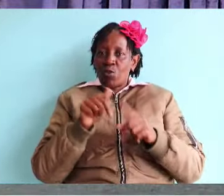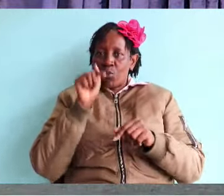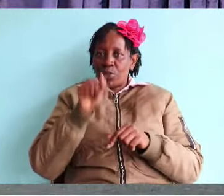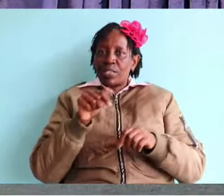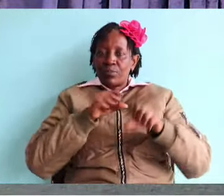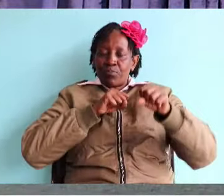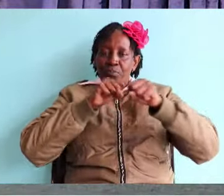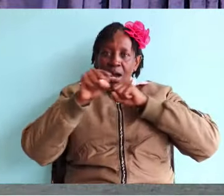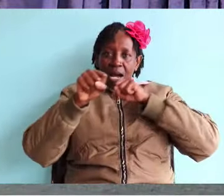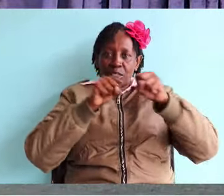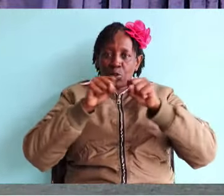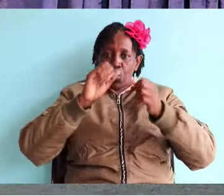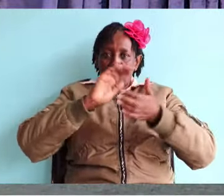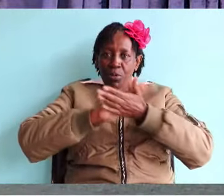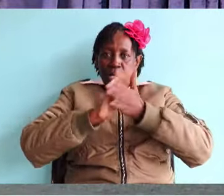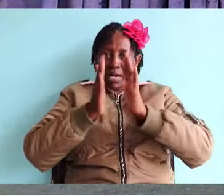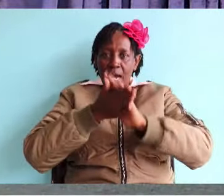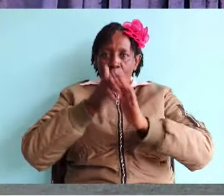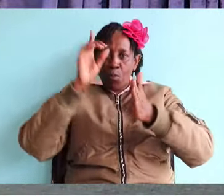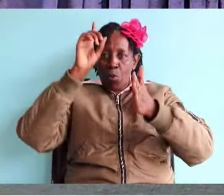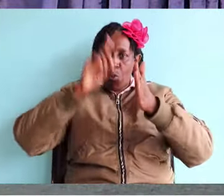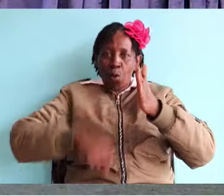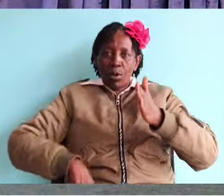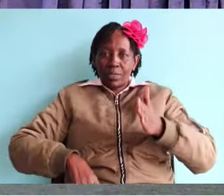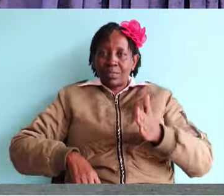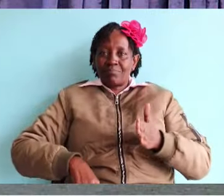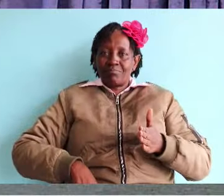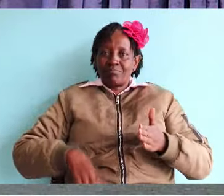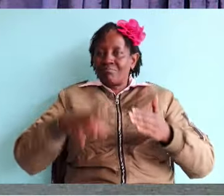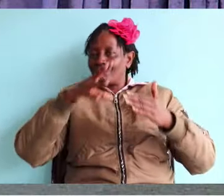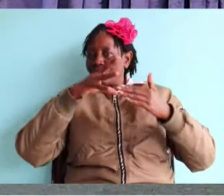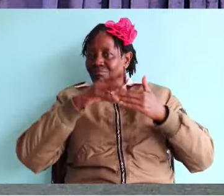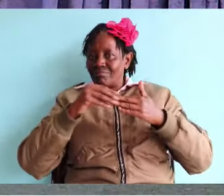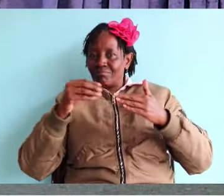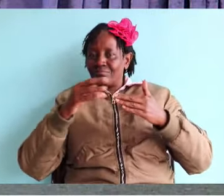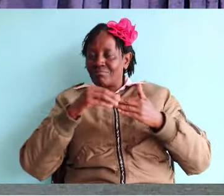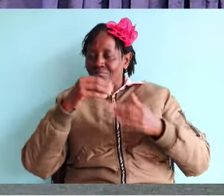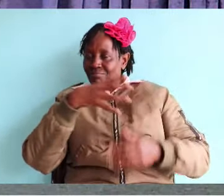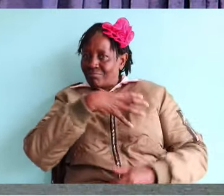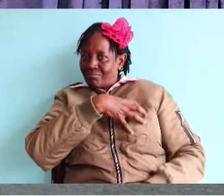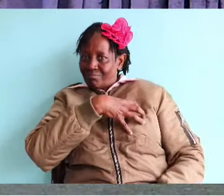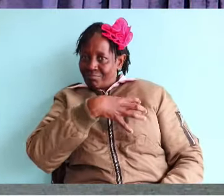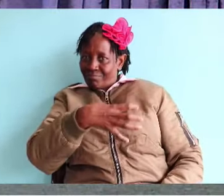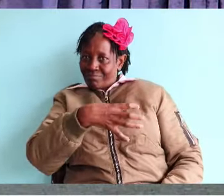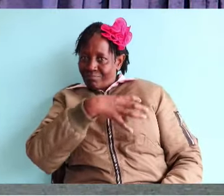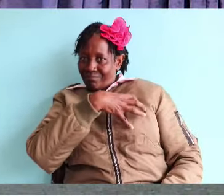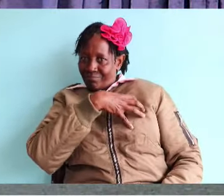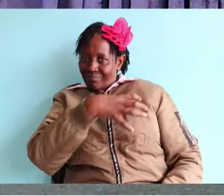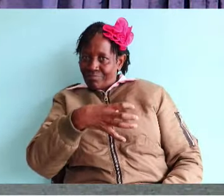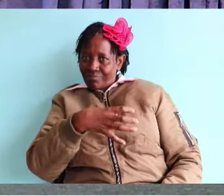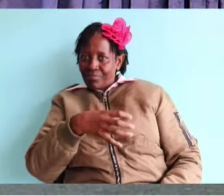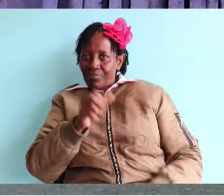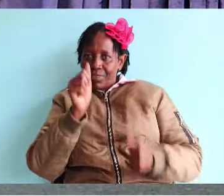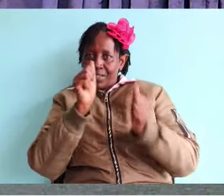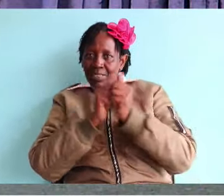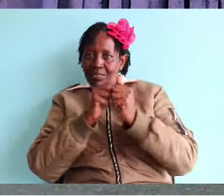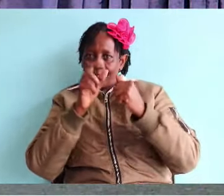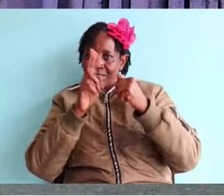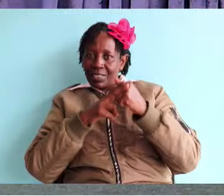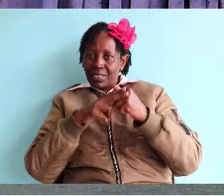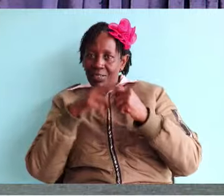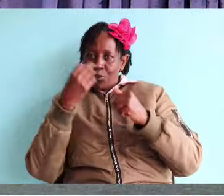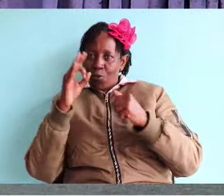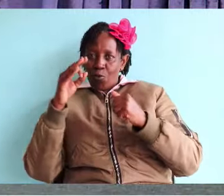became a dollar millionaire, you know, because he got about 17 kilograms of gold. And